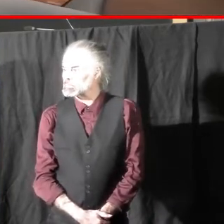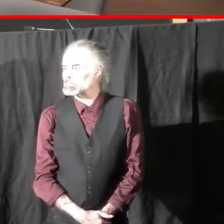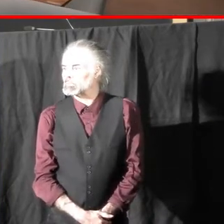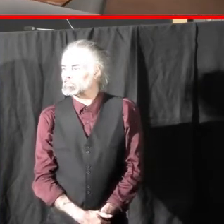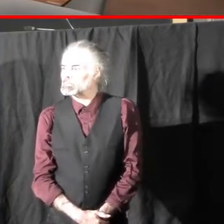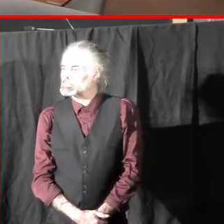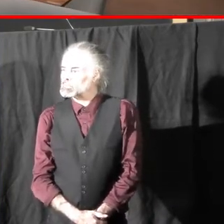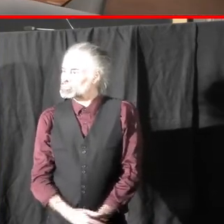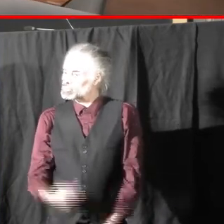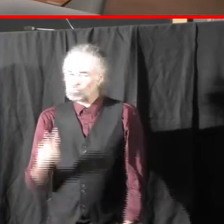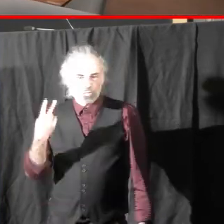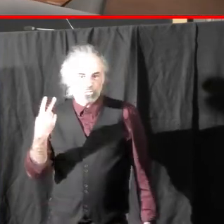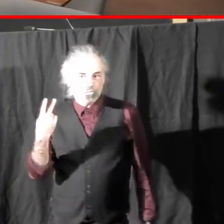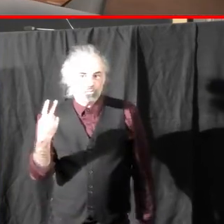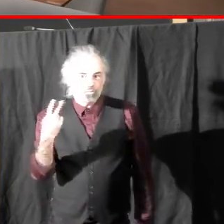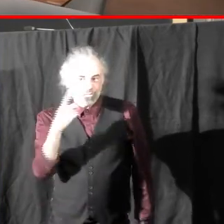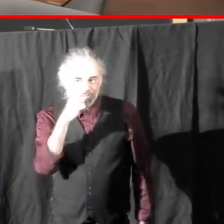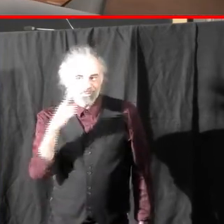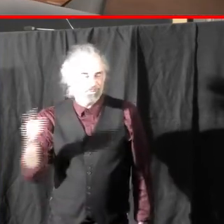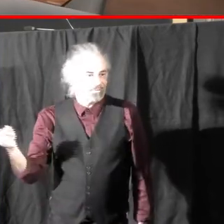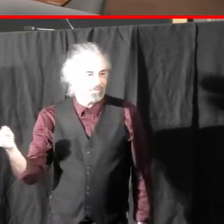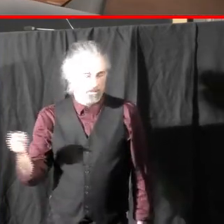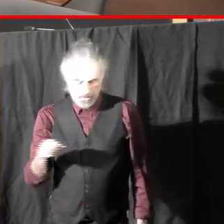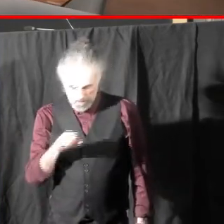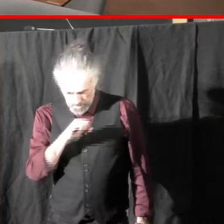A few people.